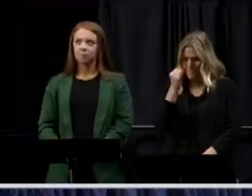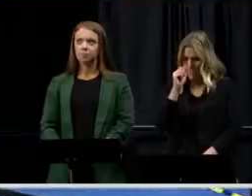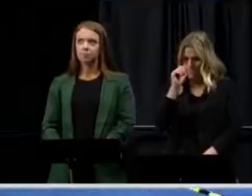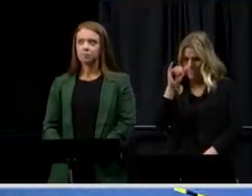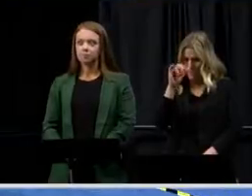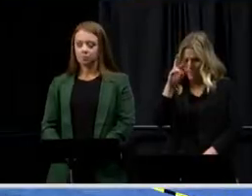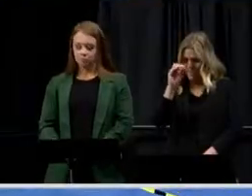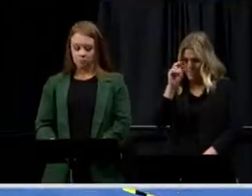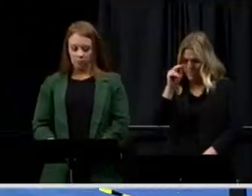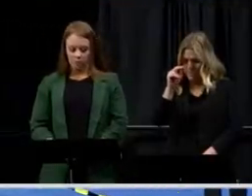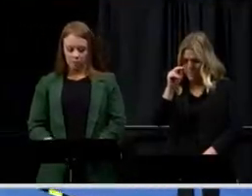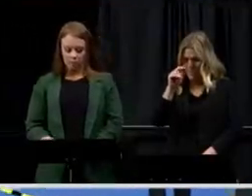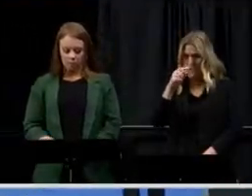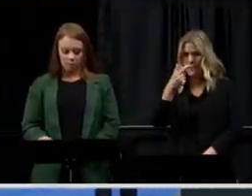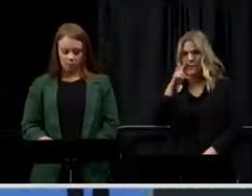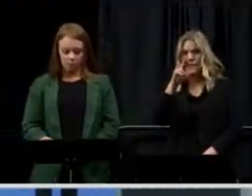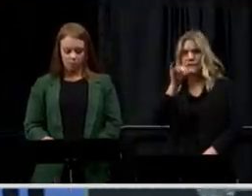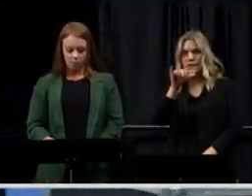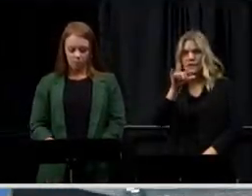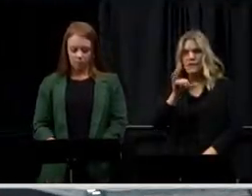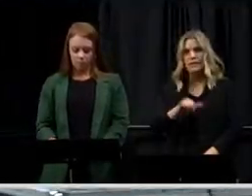Javon Malik Guy.